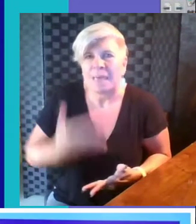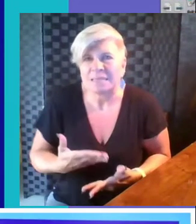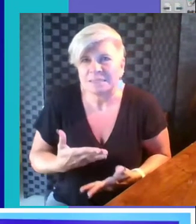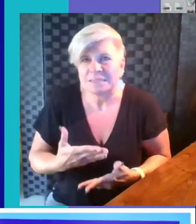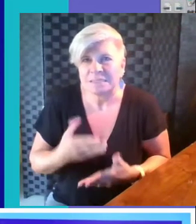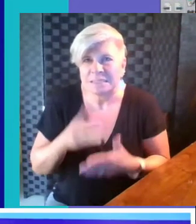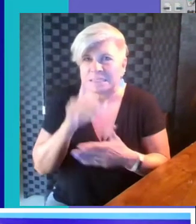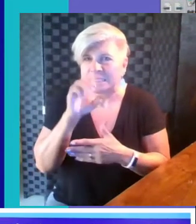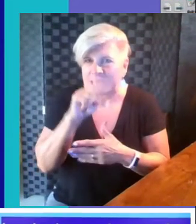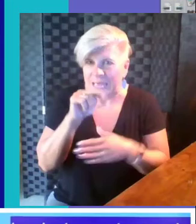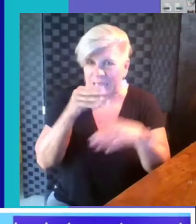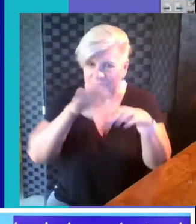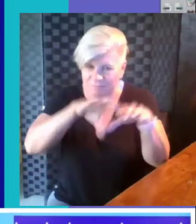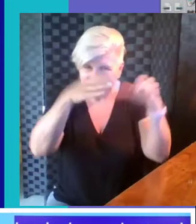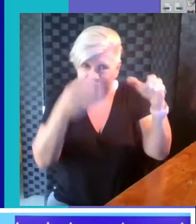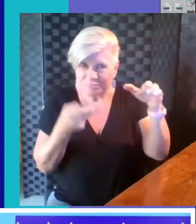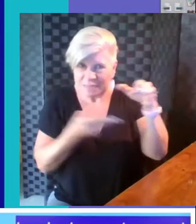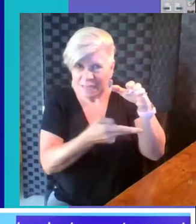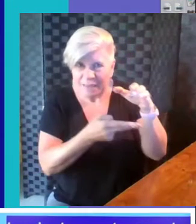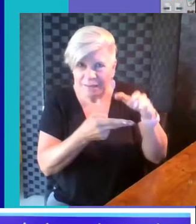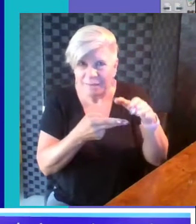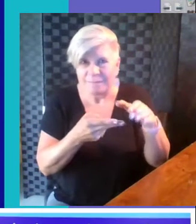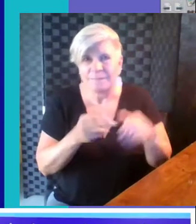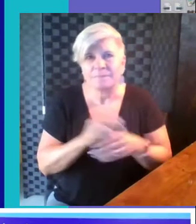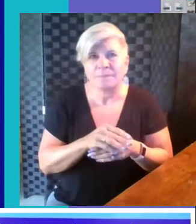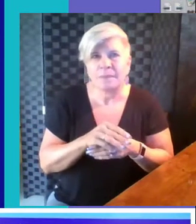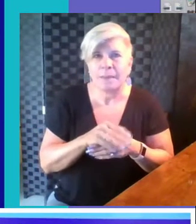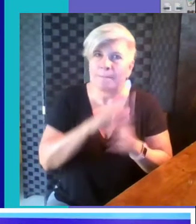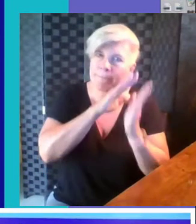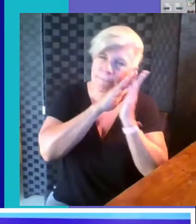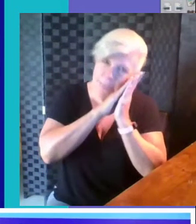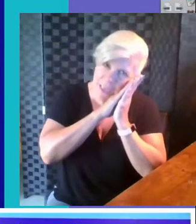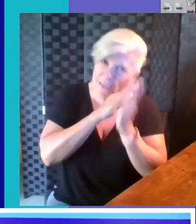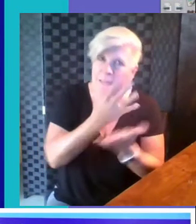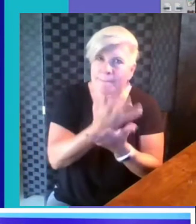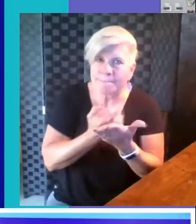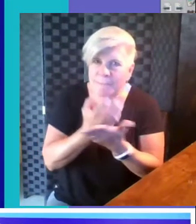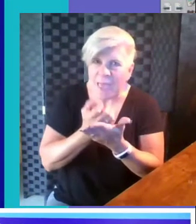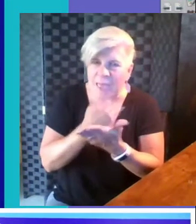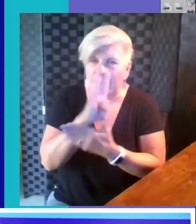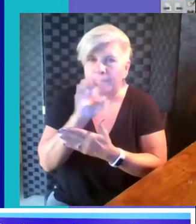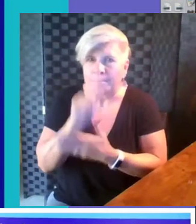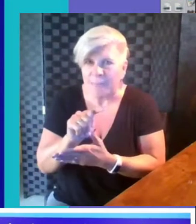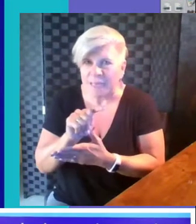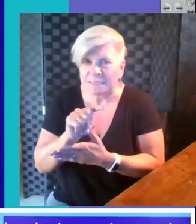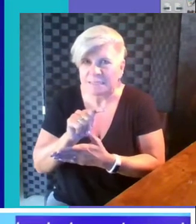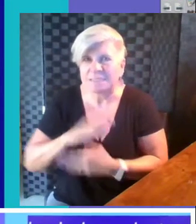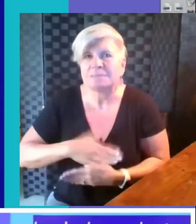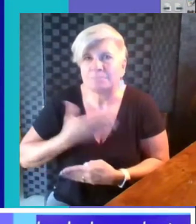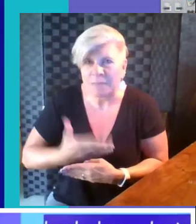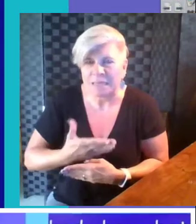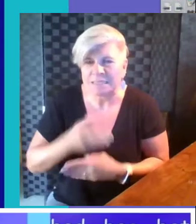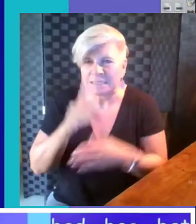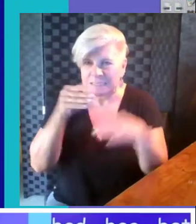D-en. Bed, beg, bet, din. Let's try row